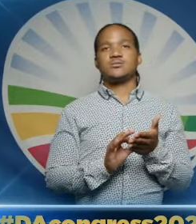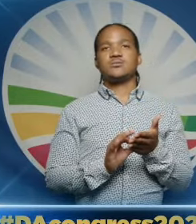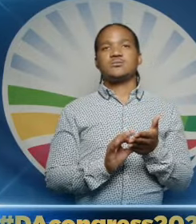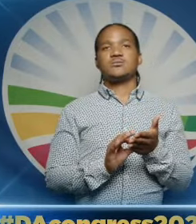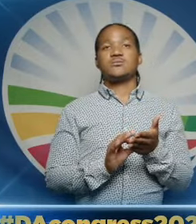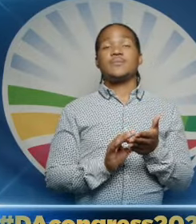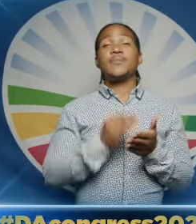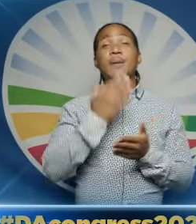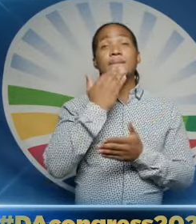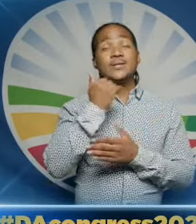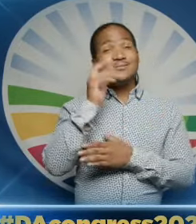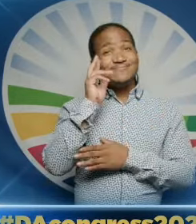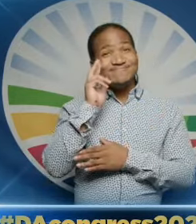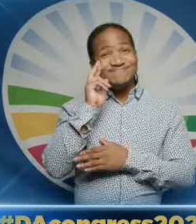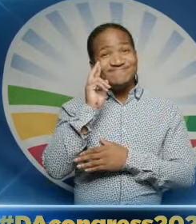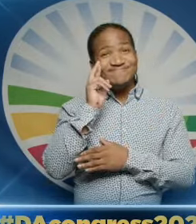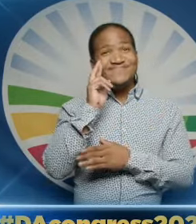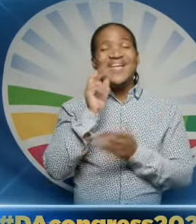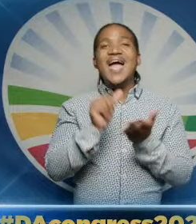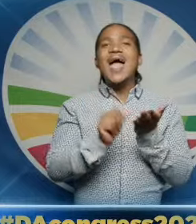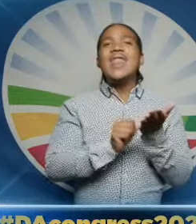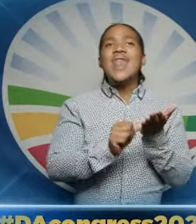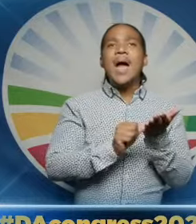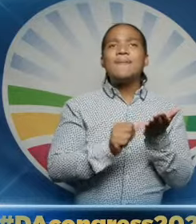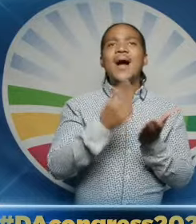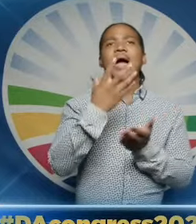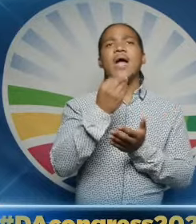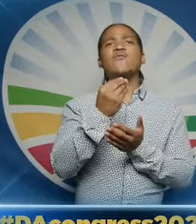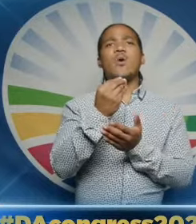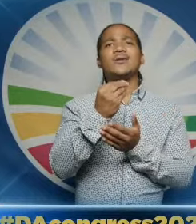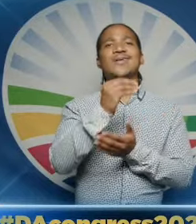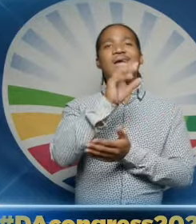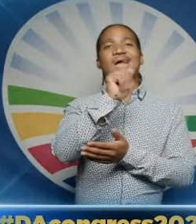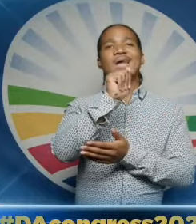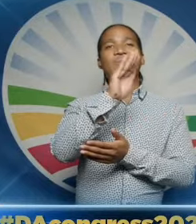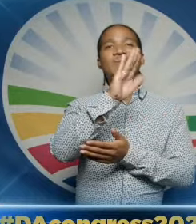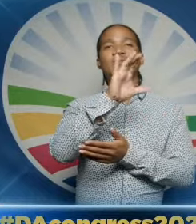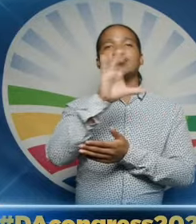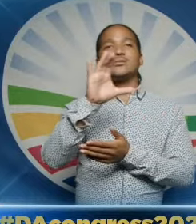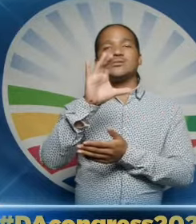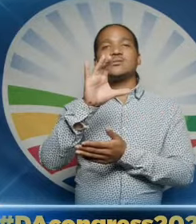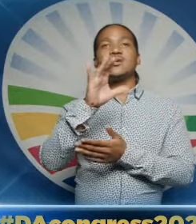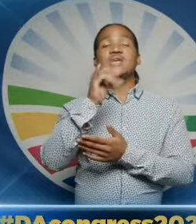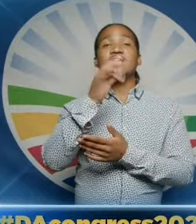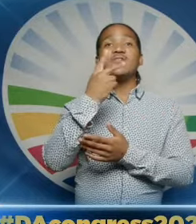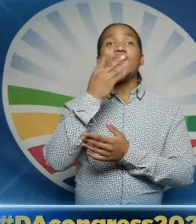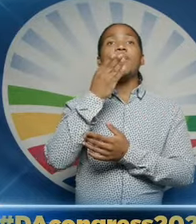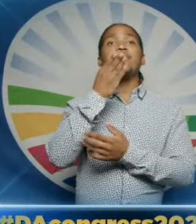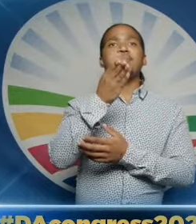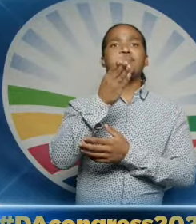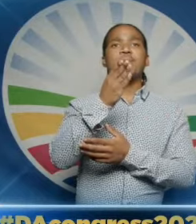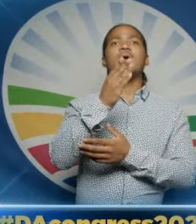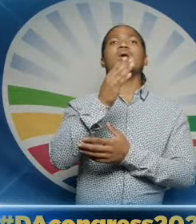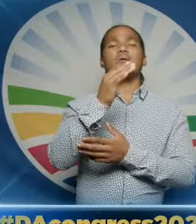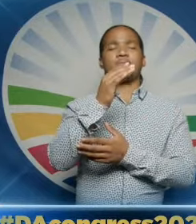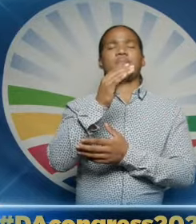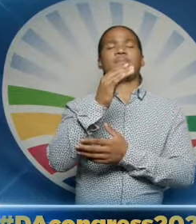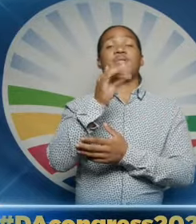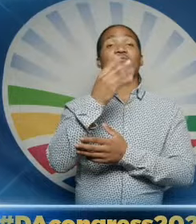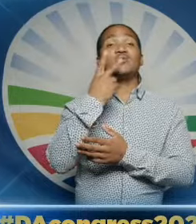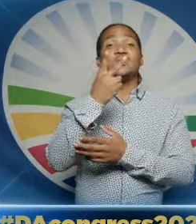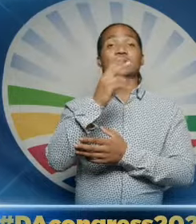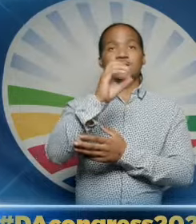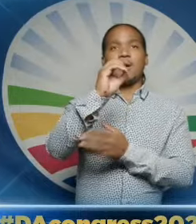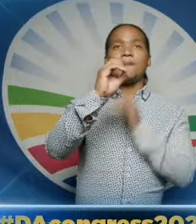Please note that the code is made up only of capital letters. If there is a big zero, it is an O and not a